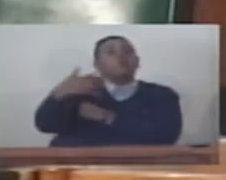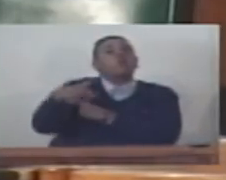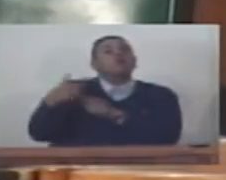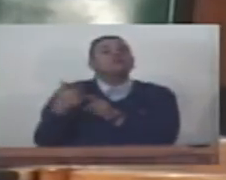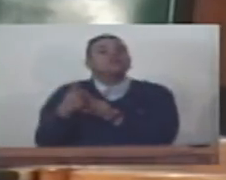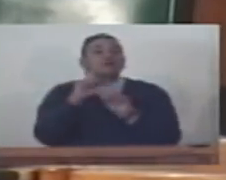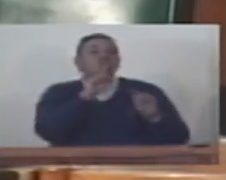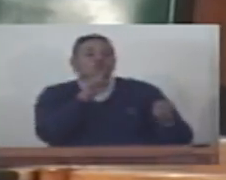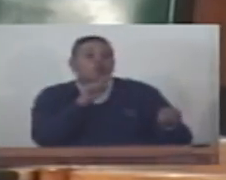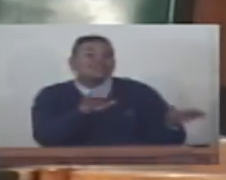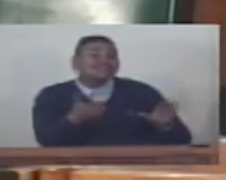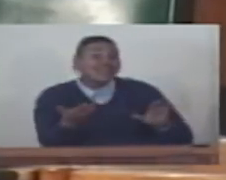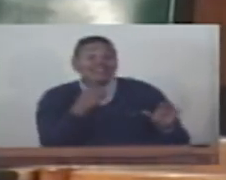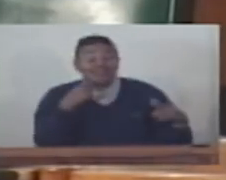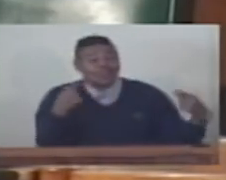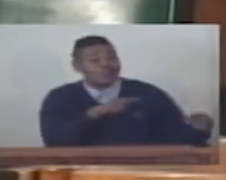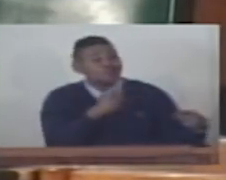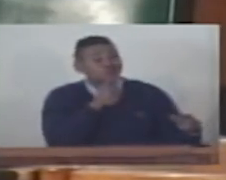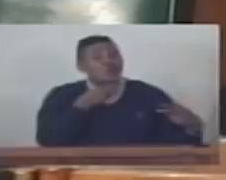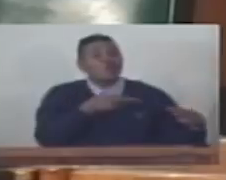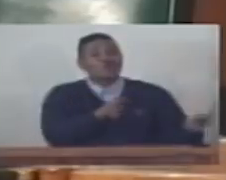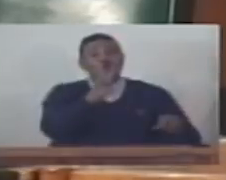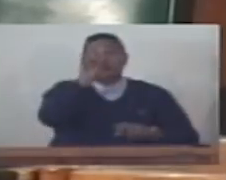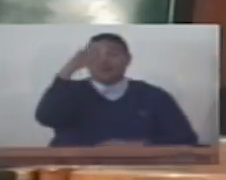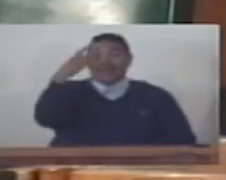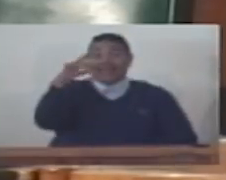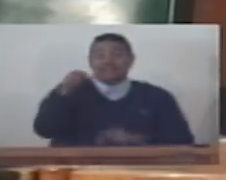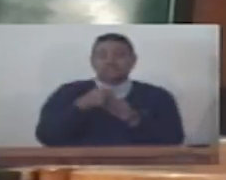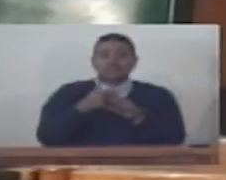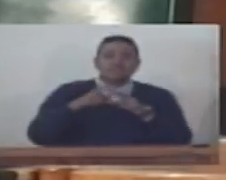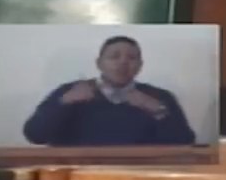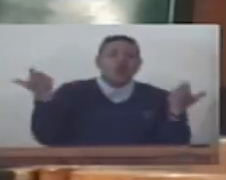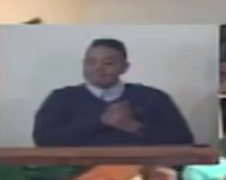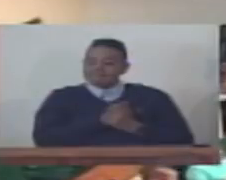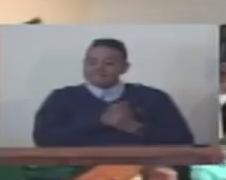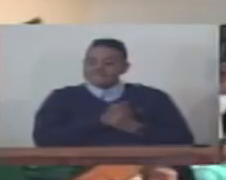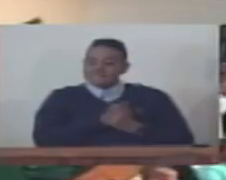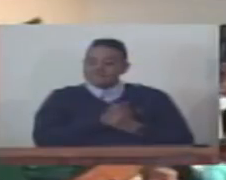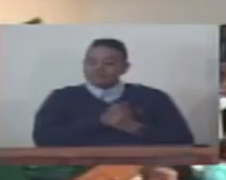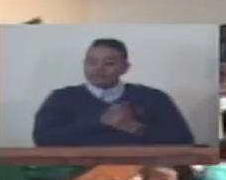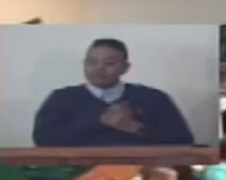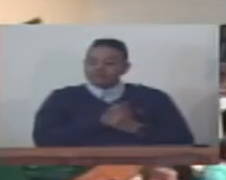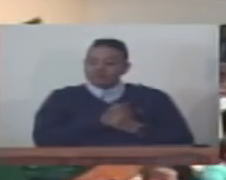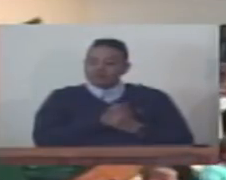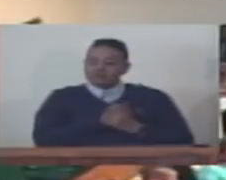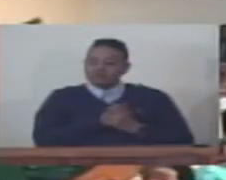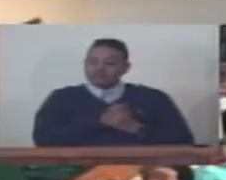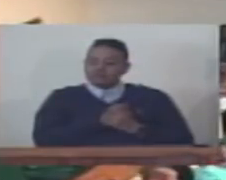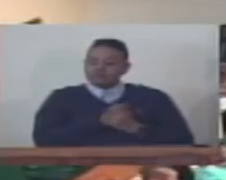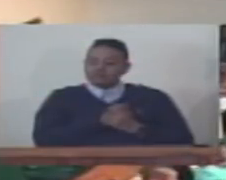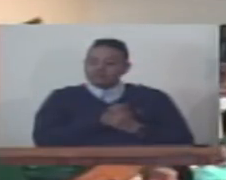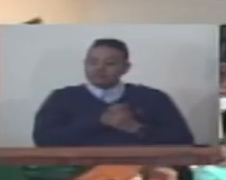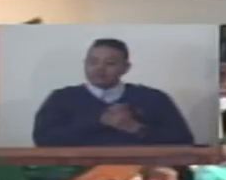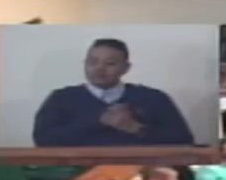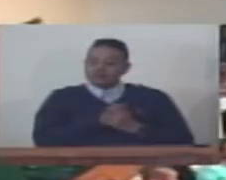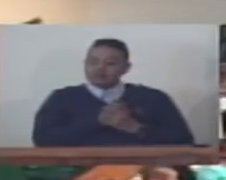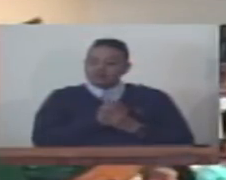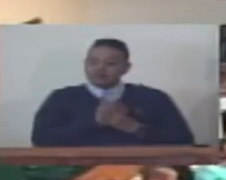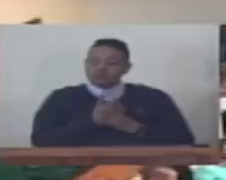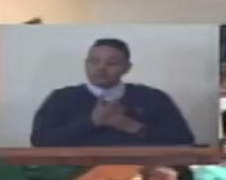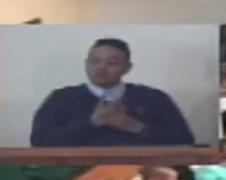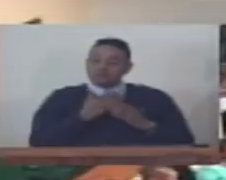Johnson-Smith, piloted the bill and introduced a 38-page list of amendments. While lawmakers debate the bill's clauses,